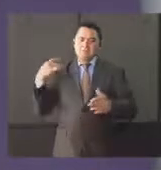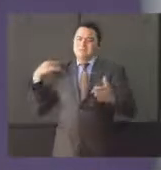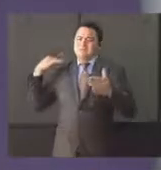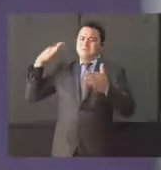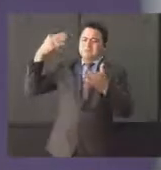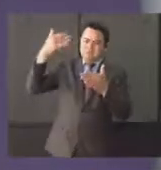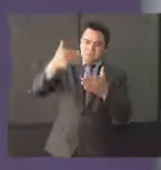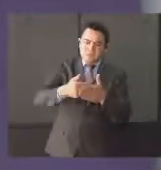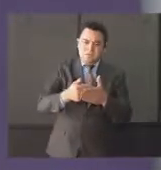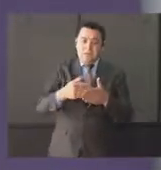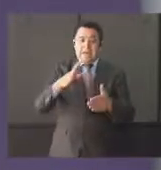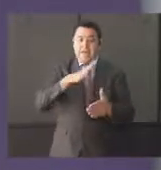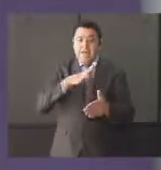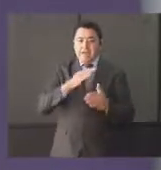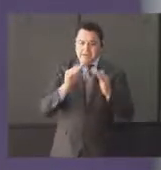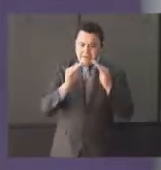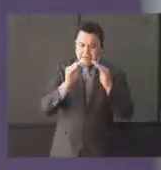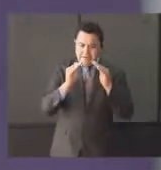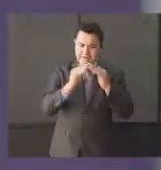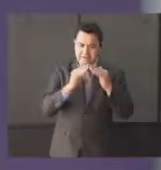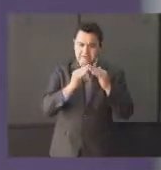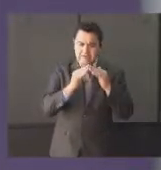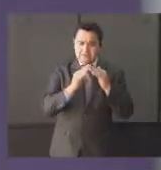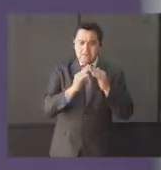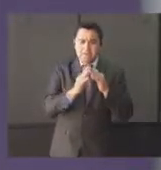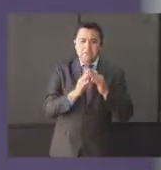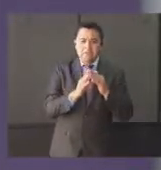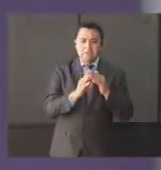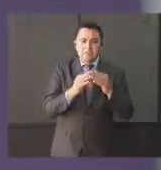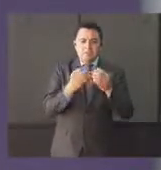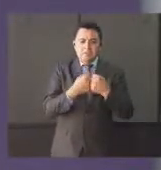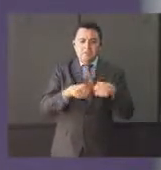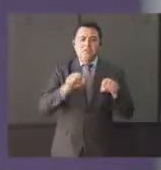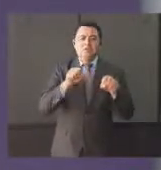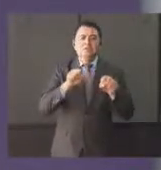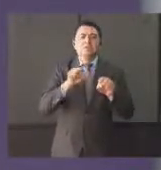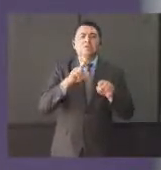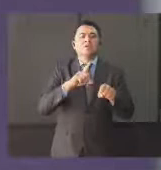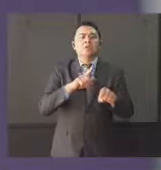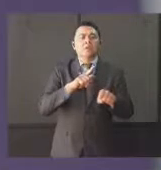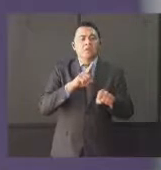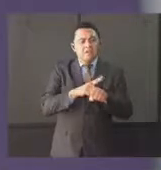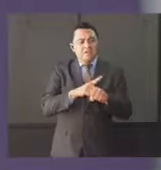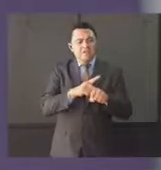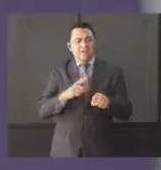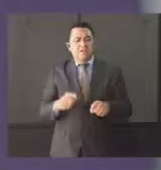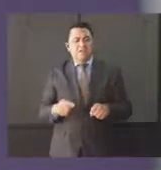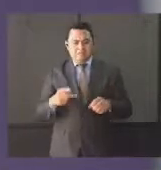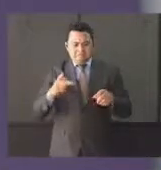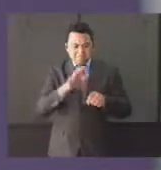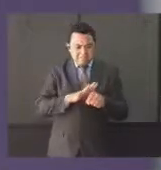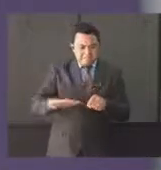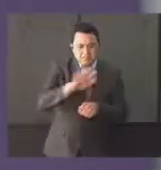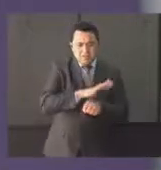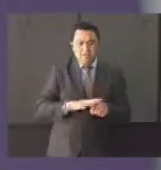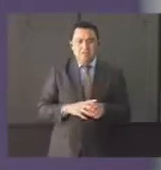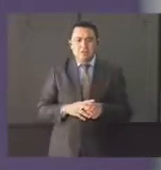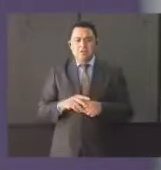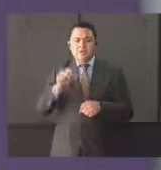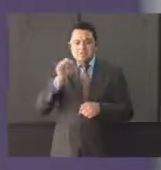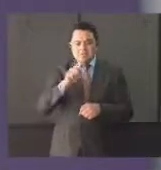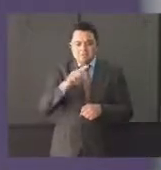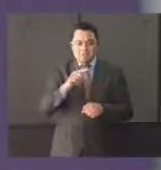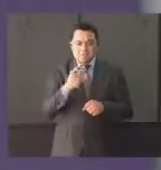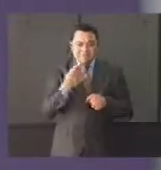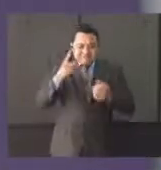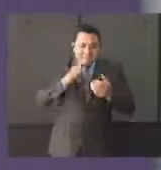for the last years are shelters provided by civil society, mainly of the Catholic Church.